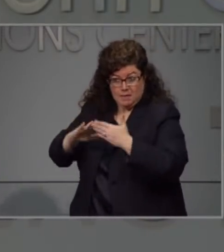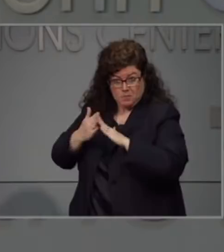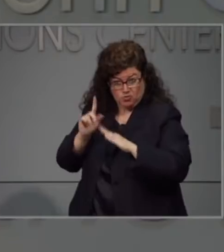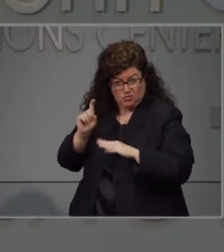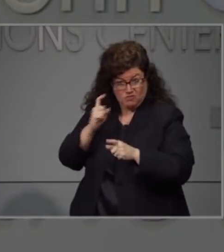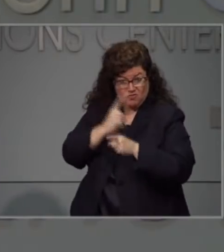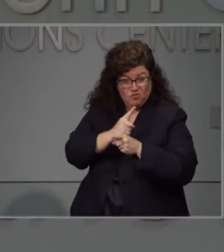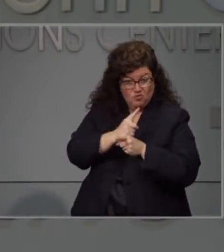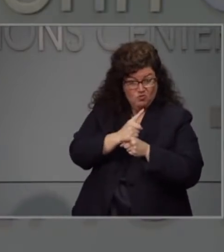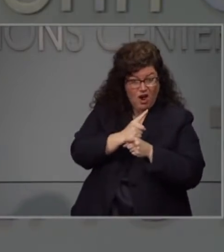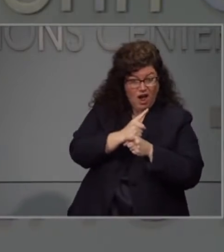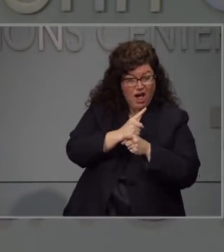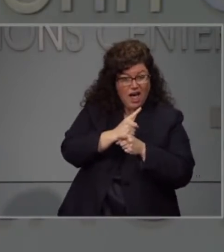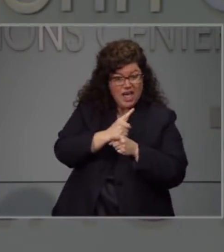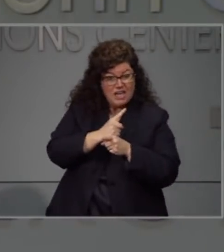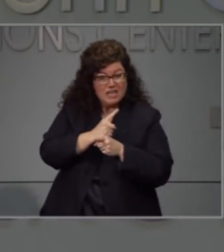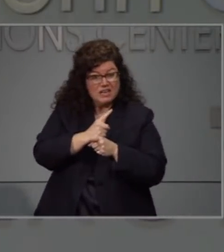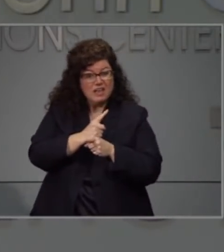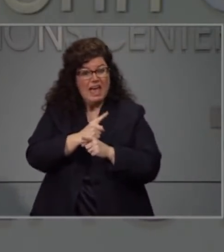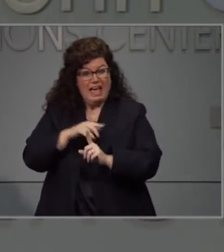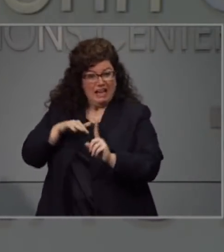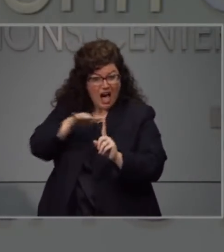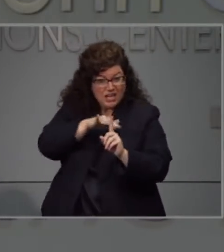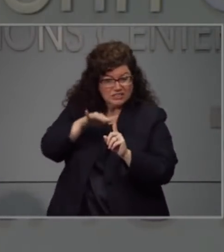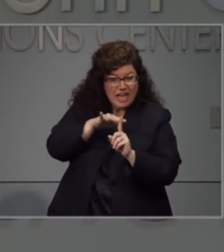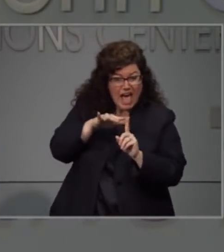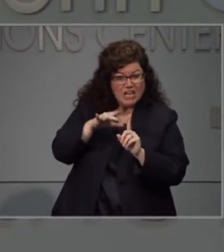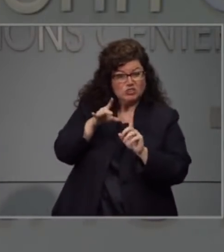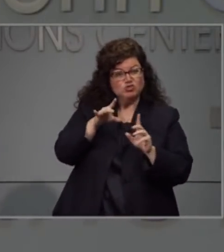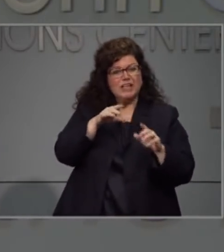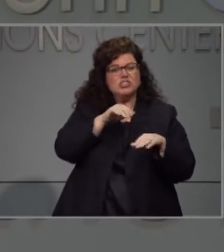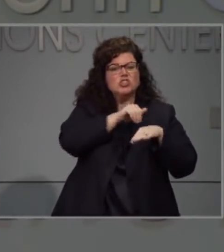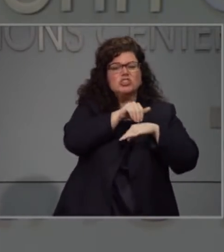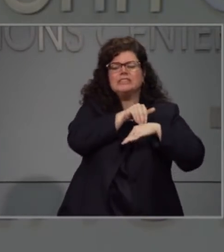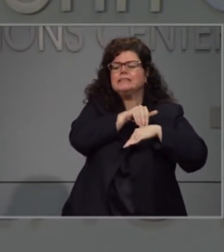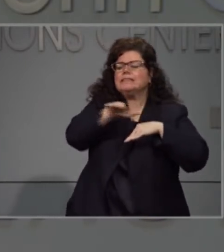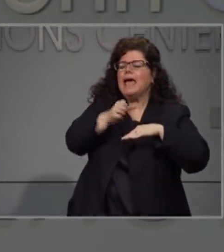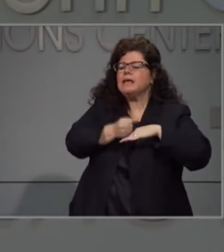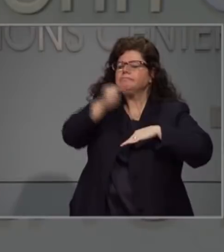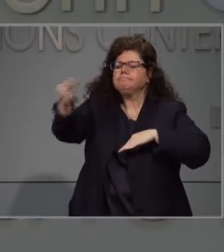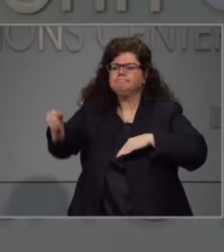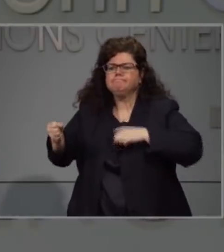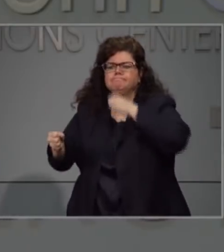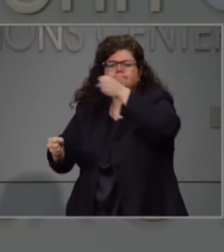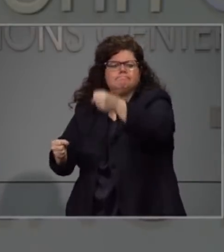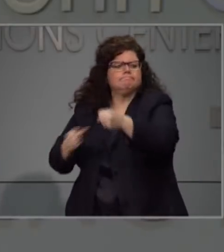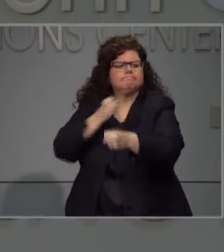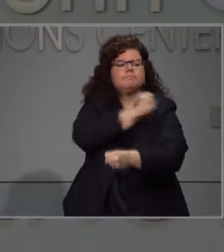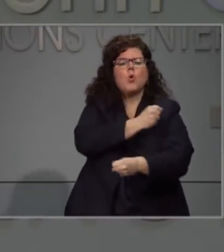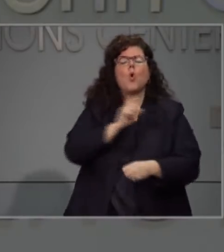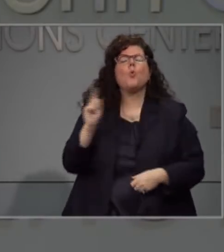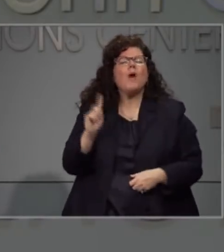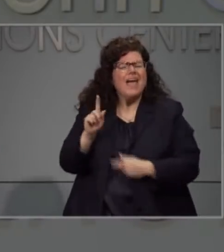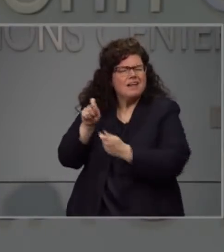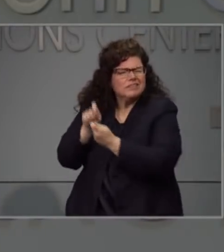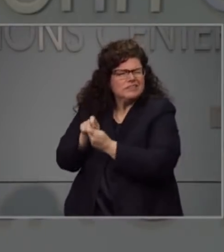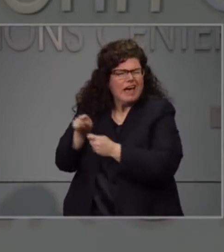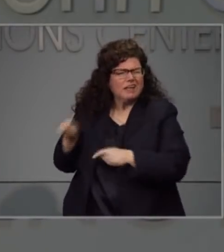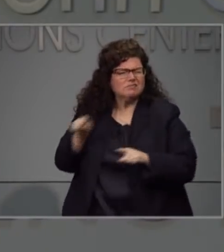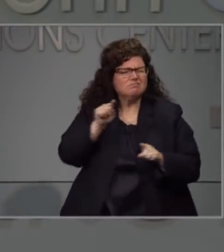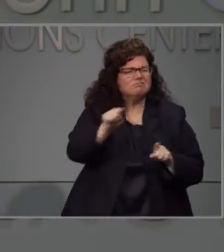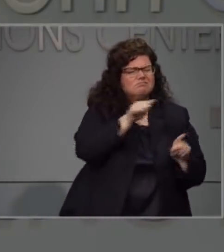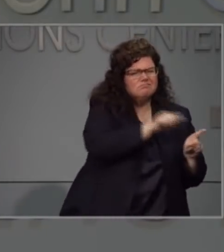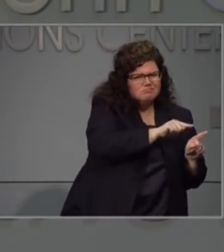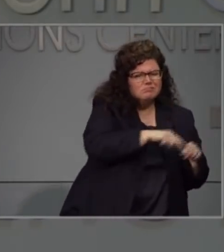to provide additional help to these vulnerable communities because we are seeing an increase